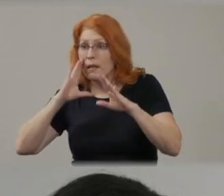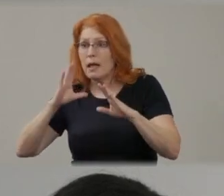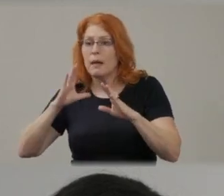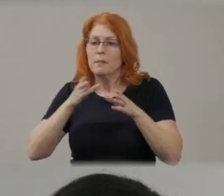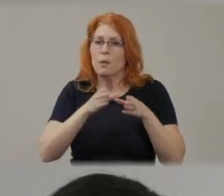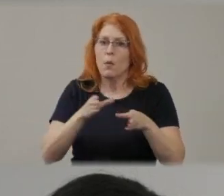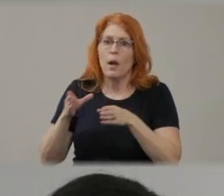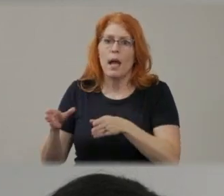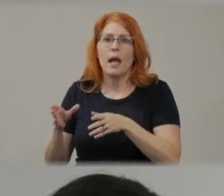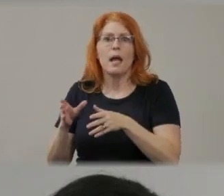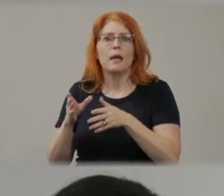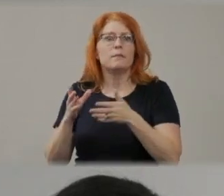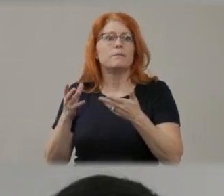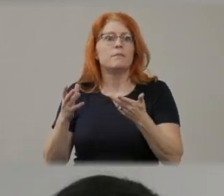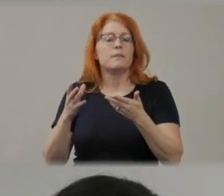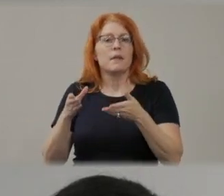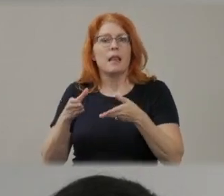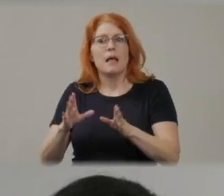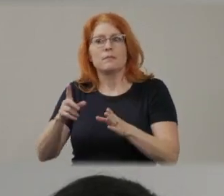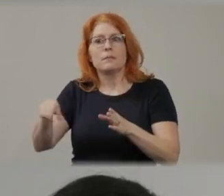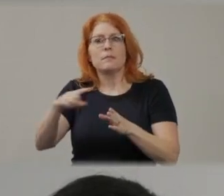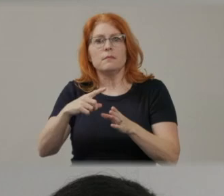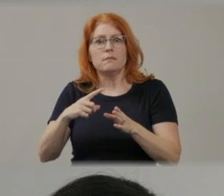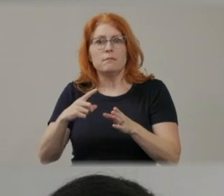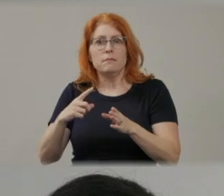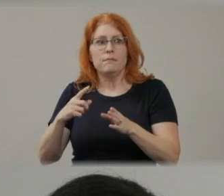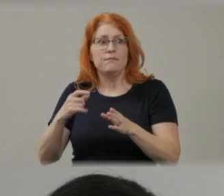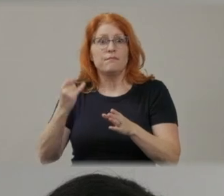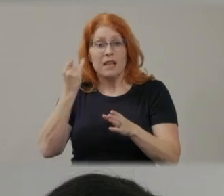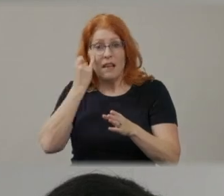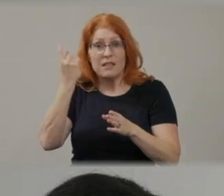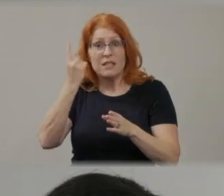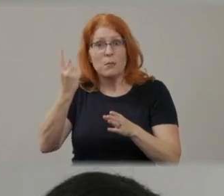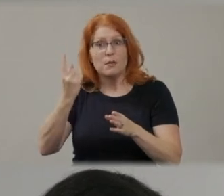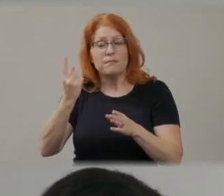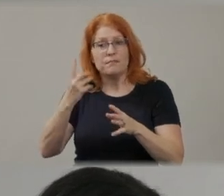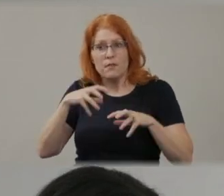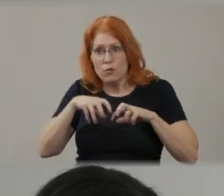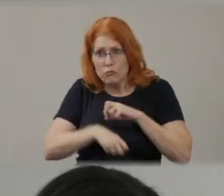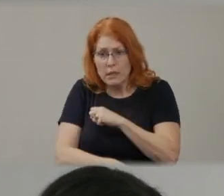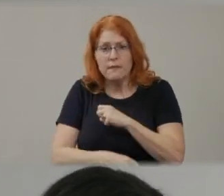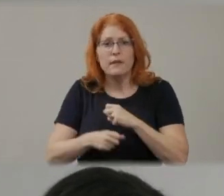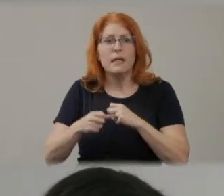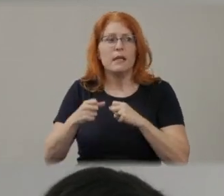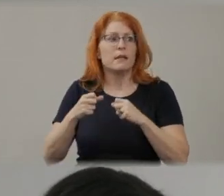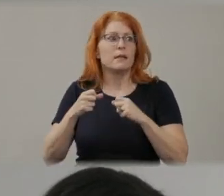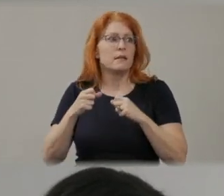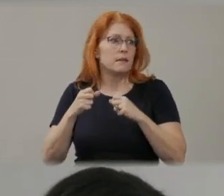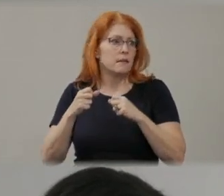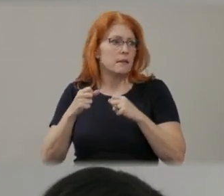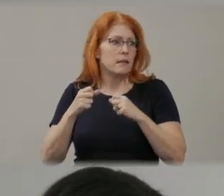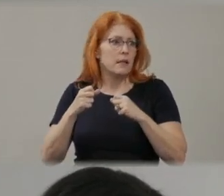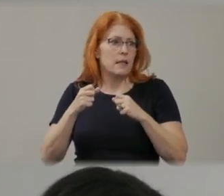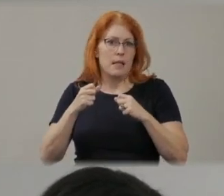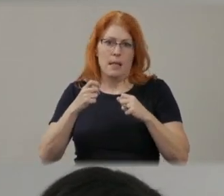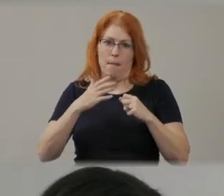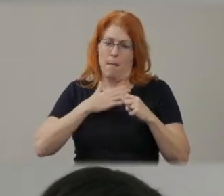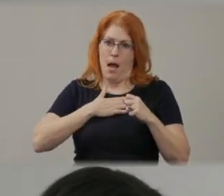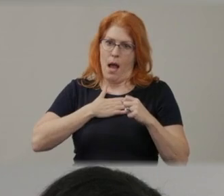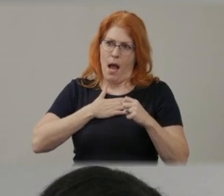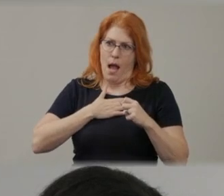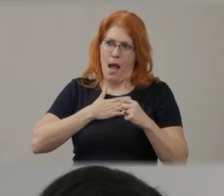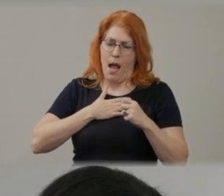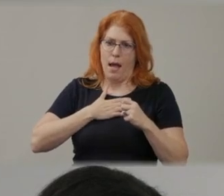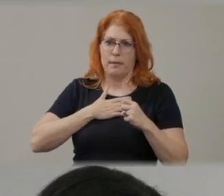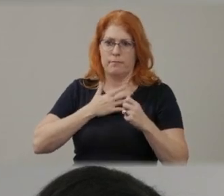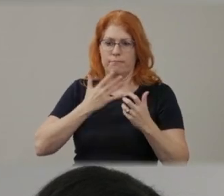way that allows them, if it is someone they're grieving for, that my appearance to them